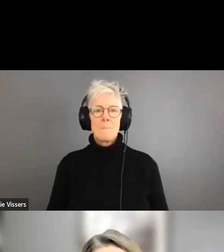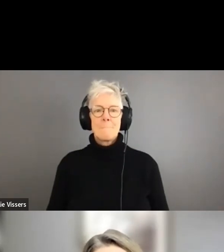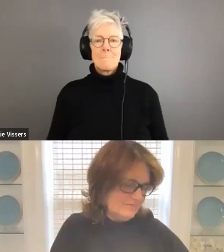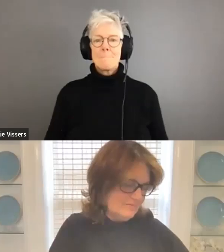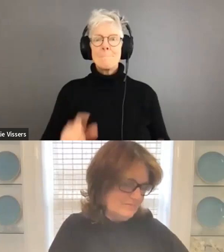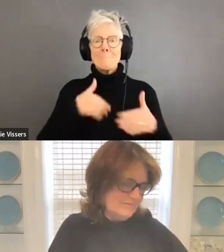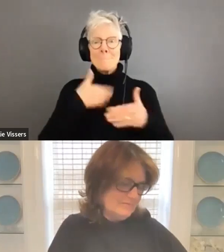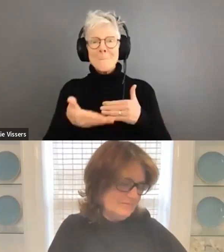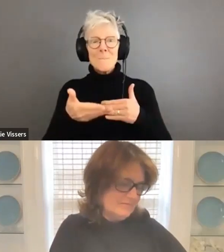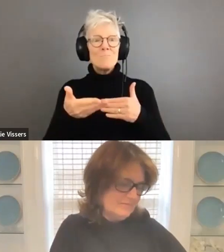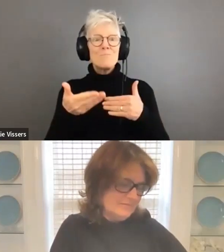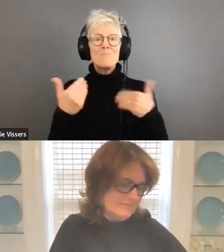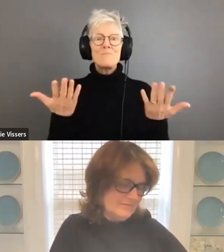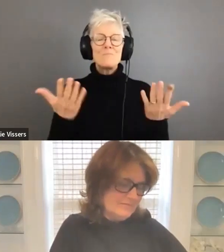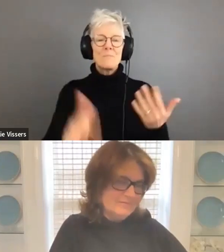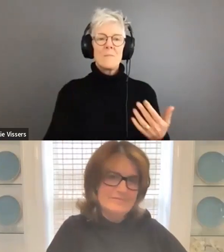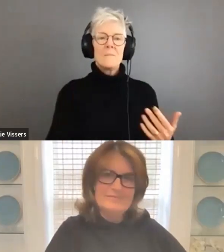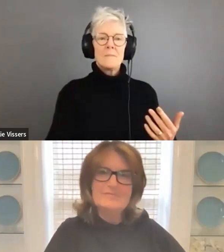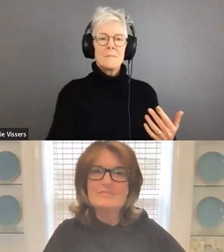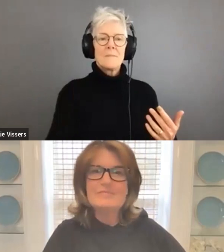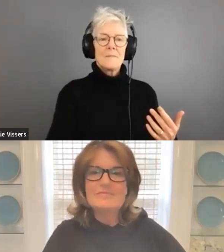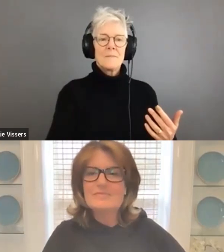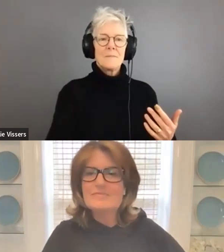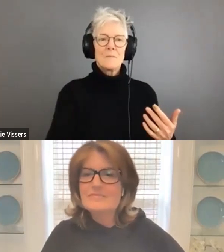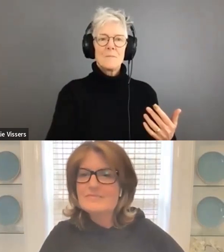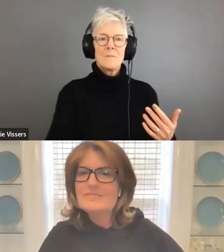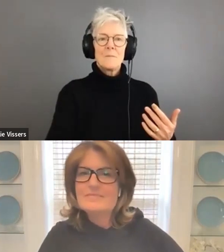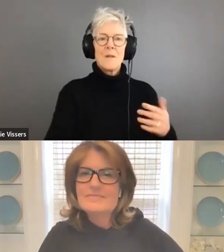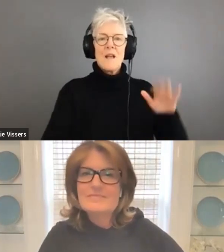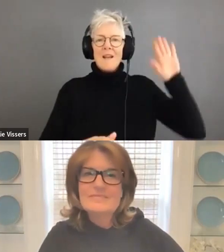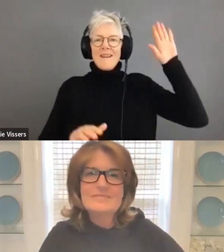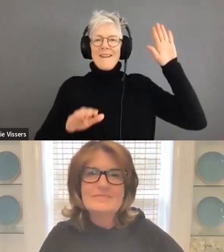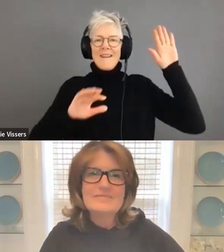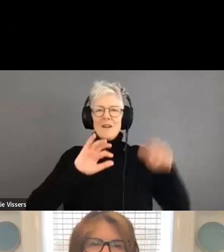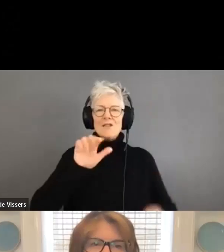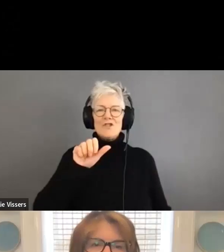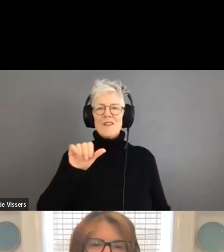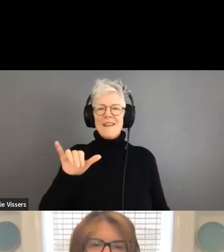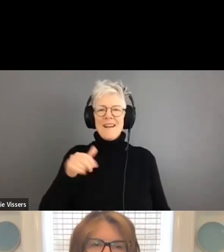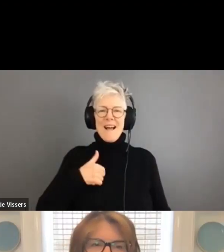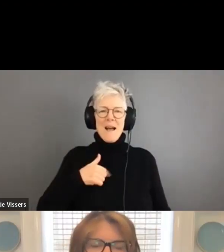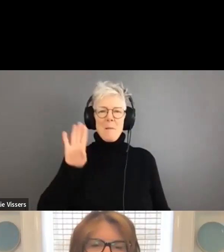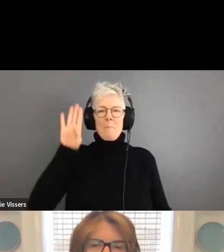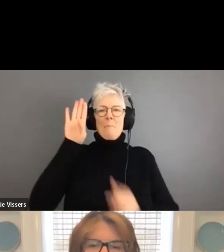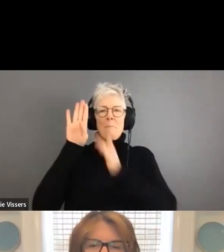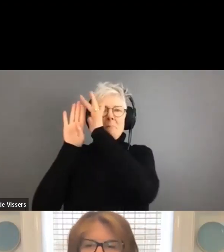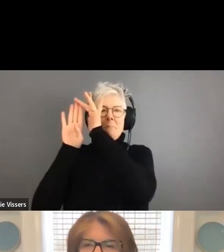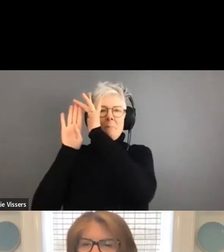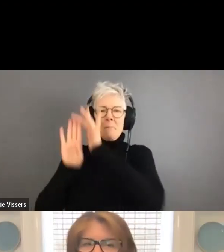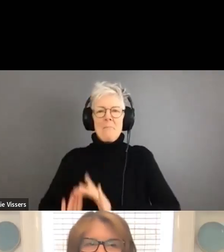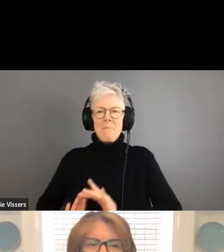Who's next? We're on fire now. I had my hand up, but I'll just lower my hand virtually and just